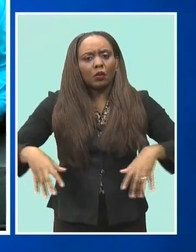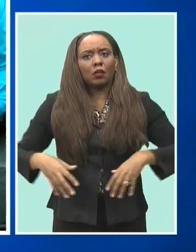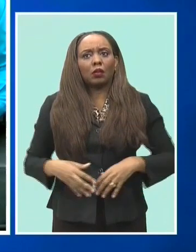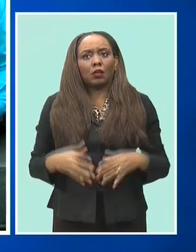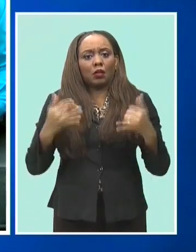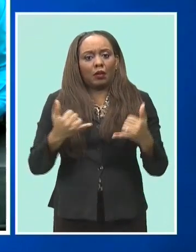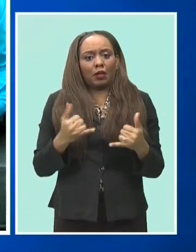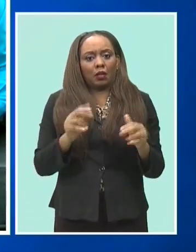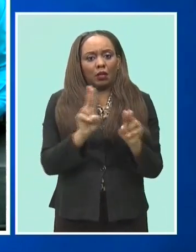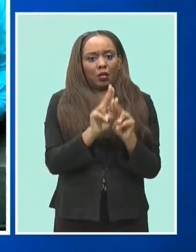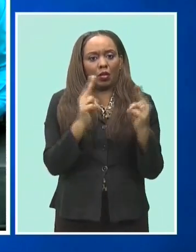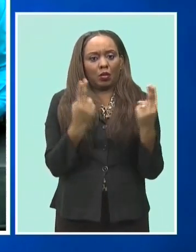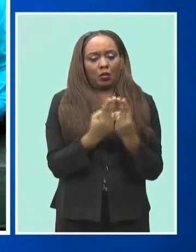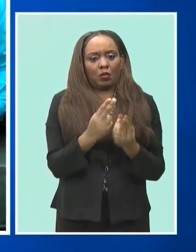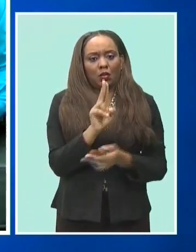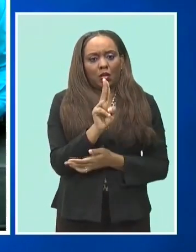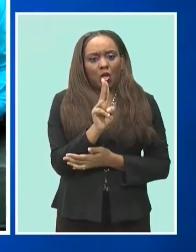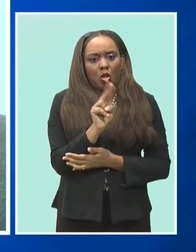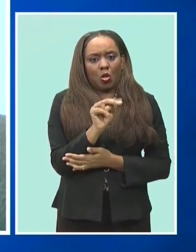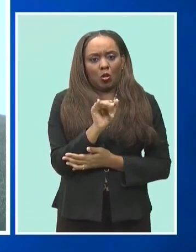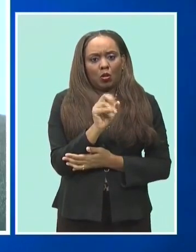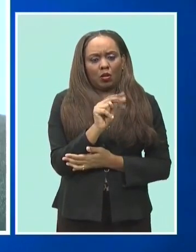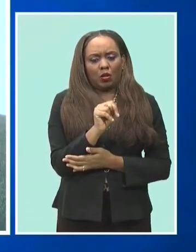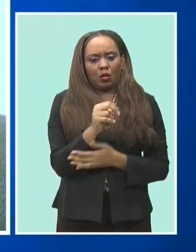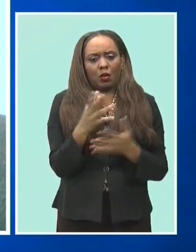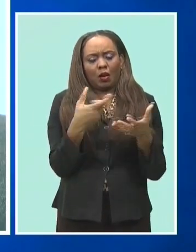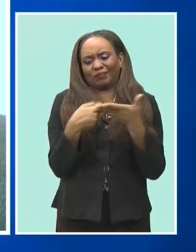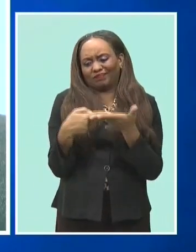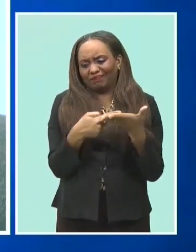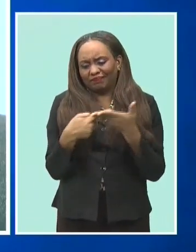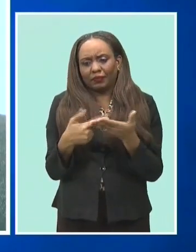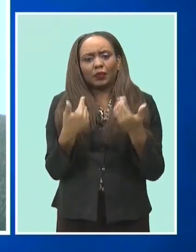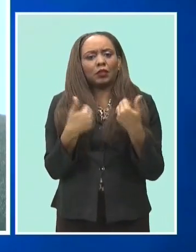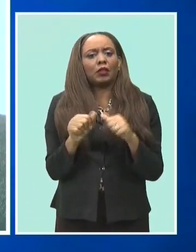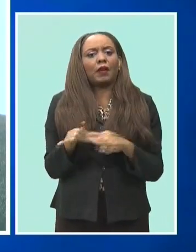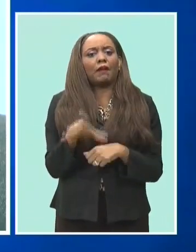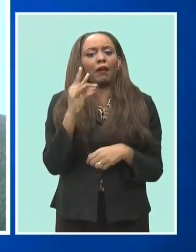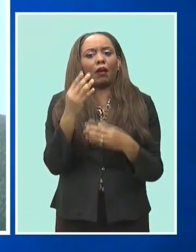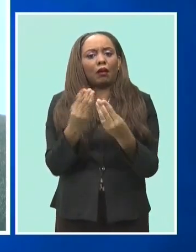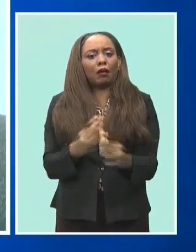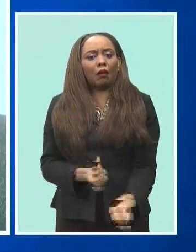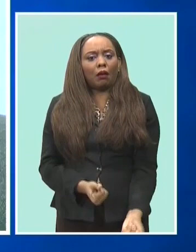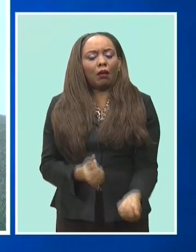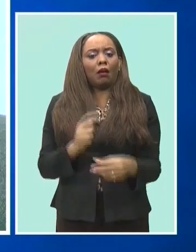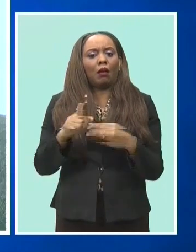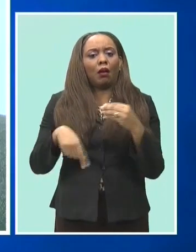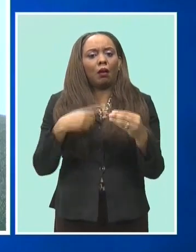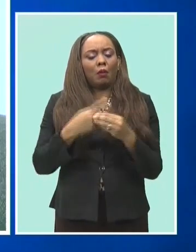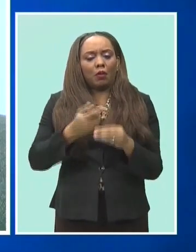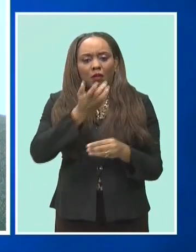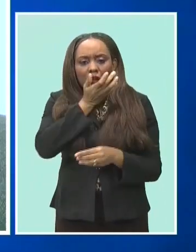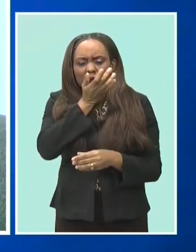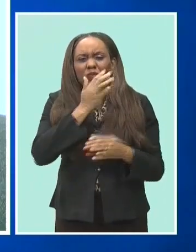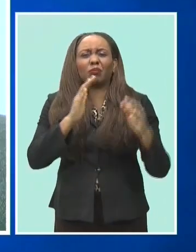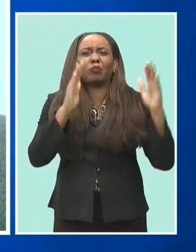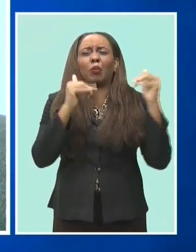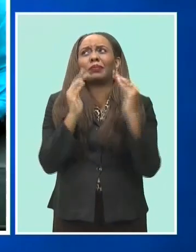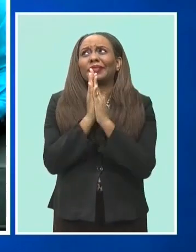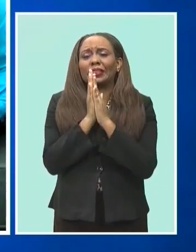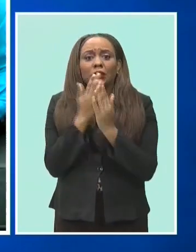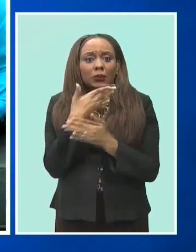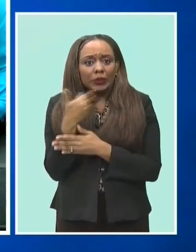in negotiation with government to try to come to an amicable solution to get the garbage off the road, and we are hoping for the best, really and